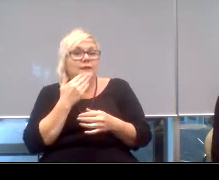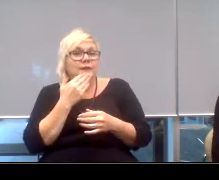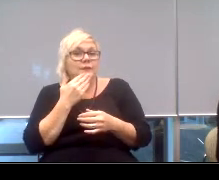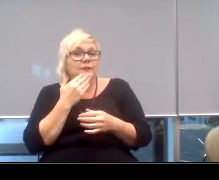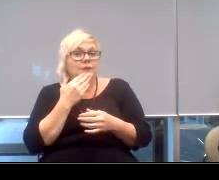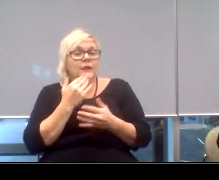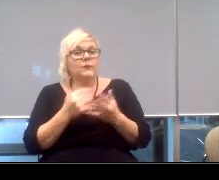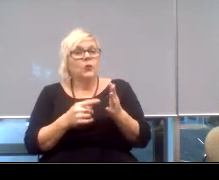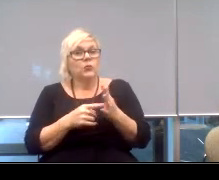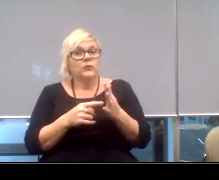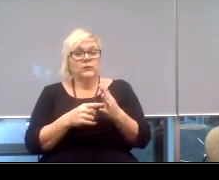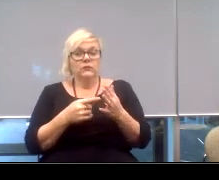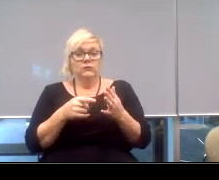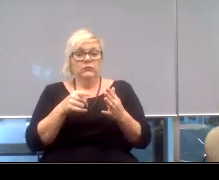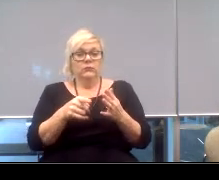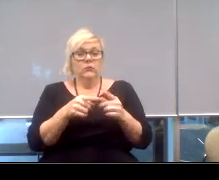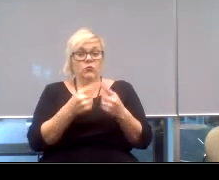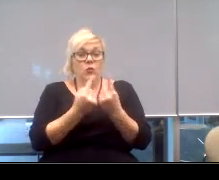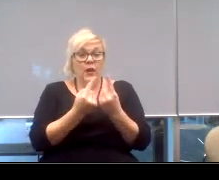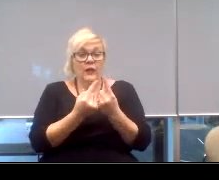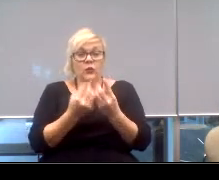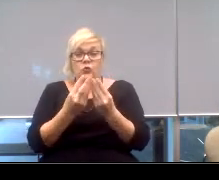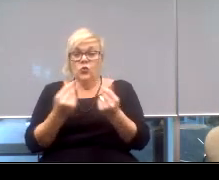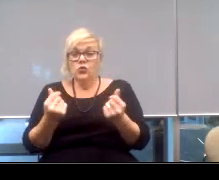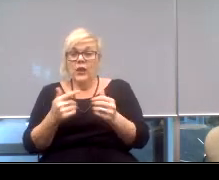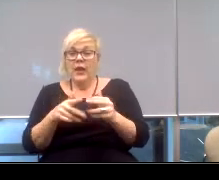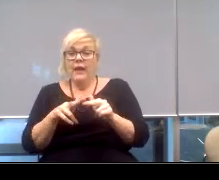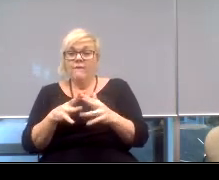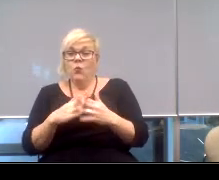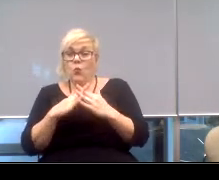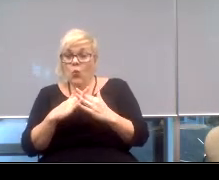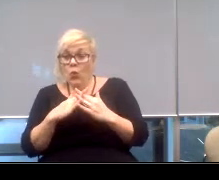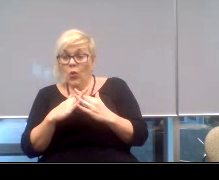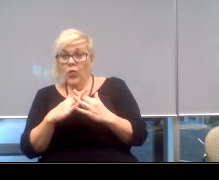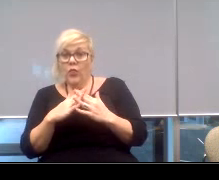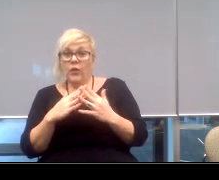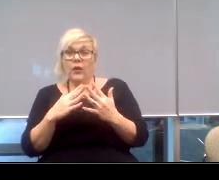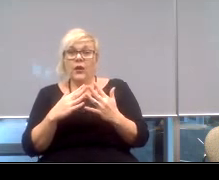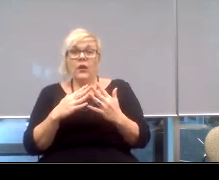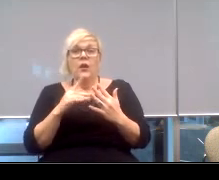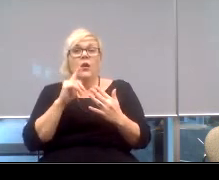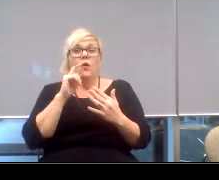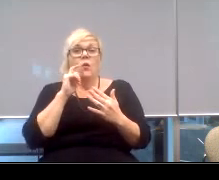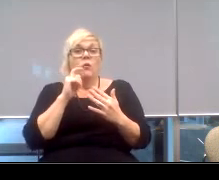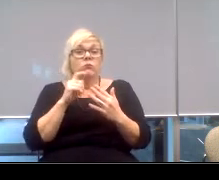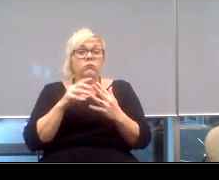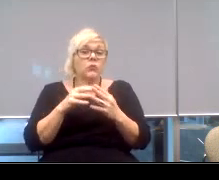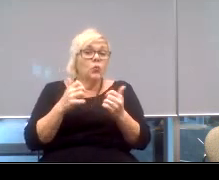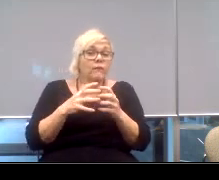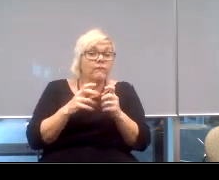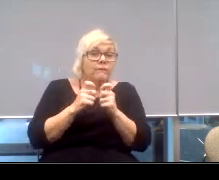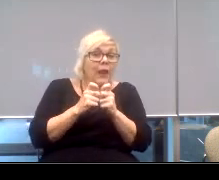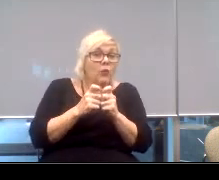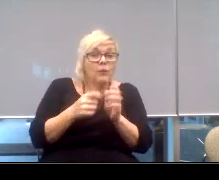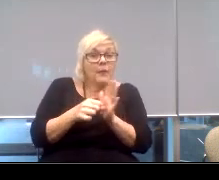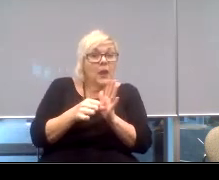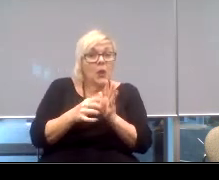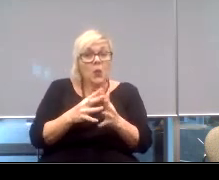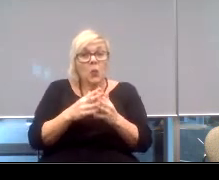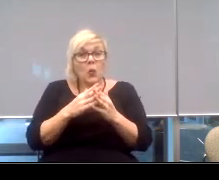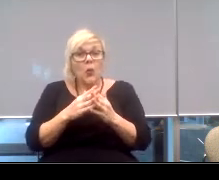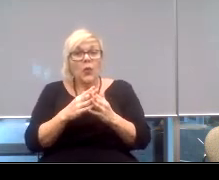include whether products and solutions are value for money. We also will set, in some cases, the value of some